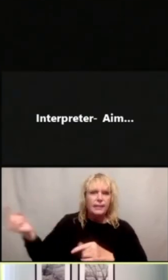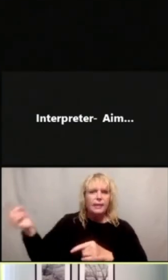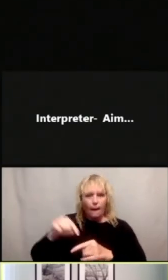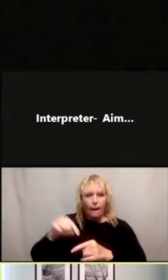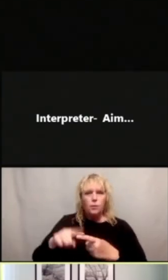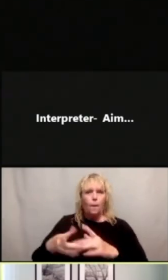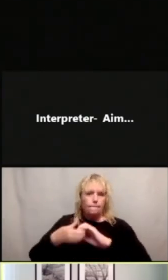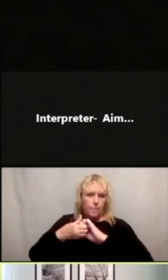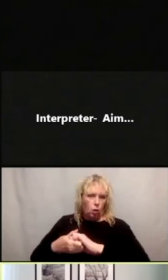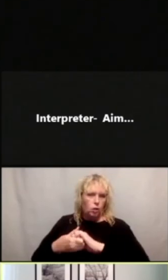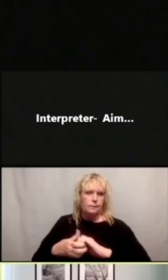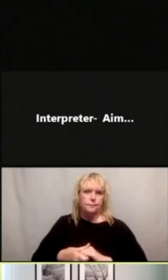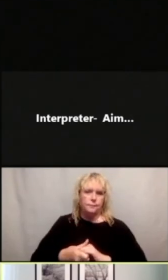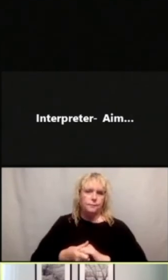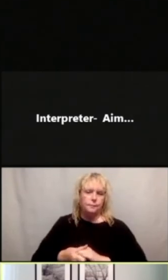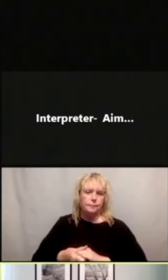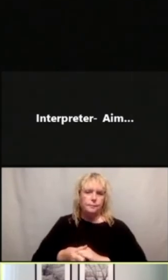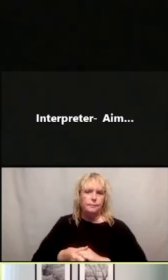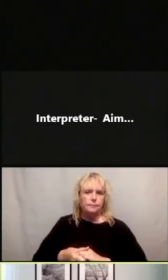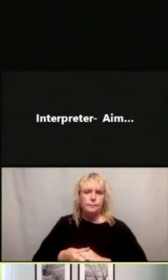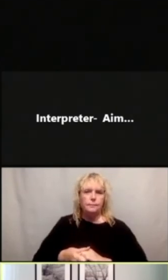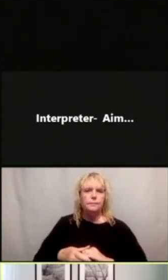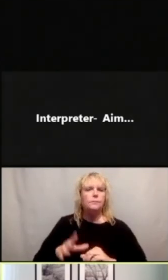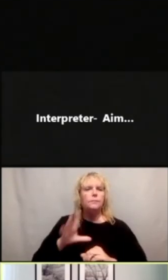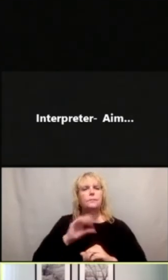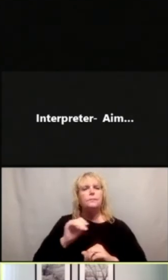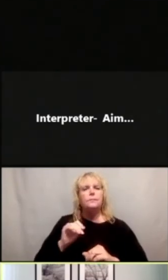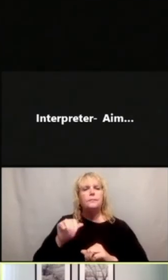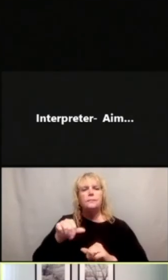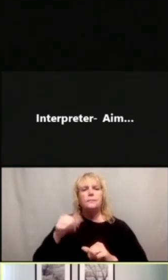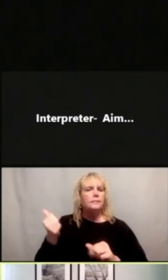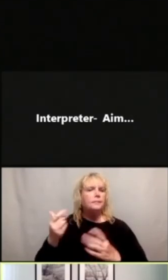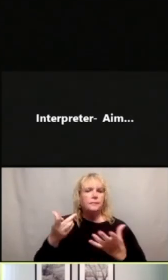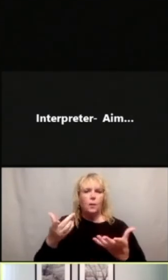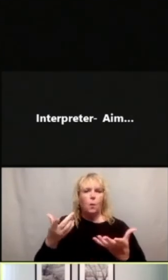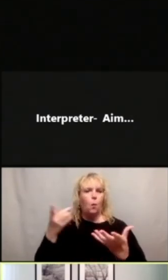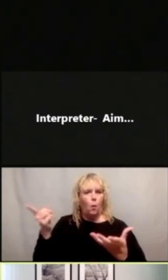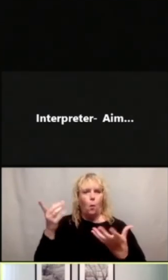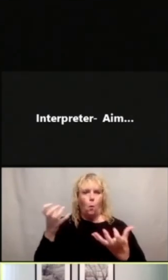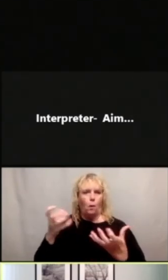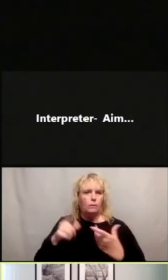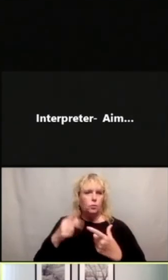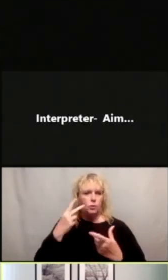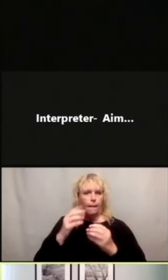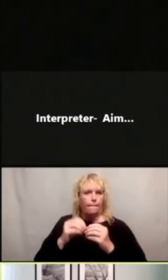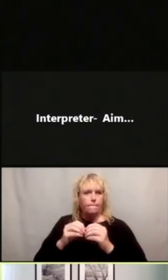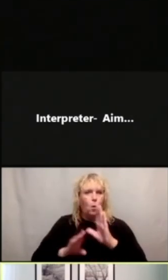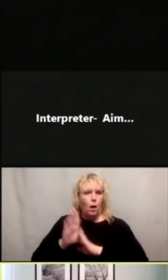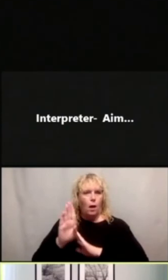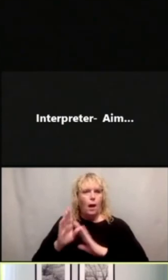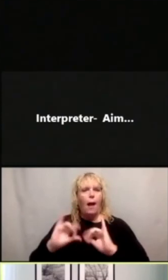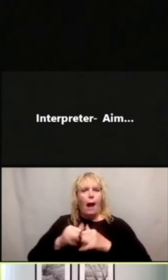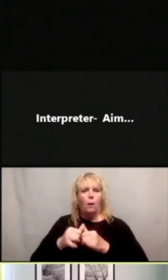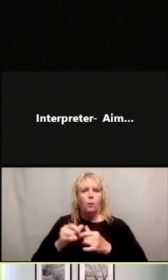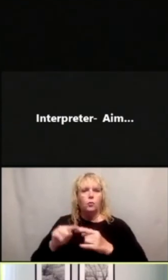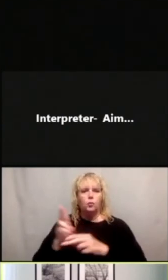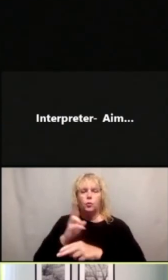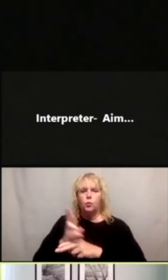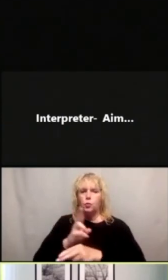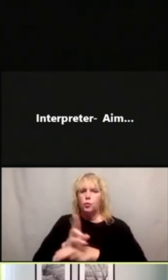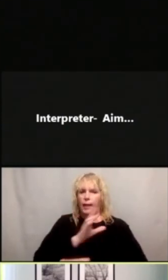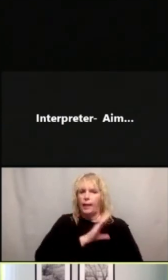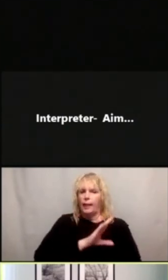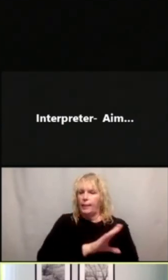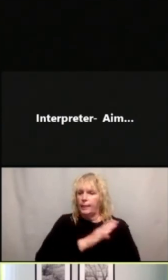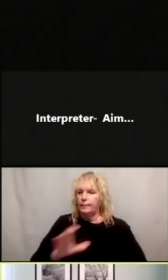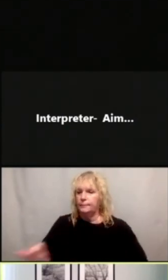them. Also, another big area that they would like to see growth in is how to use the clinic. According